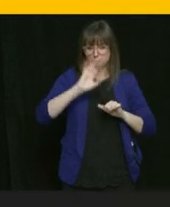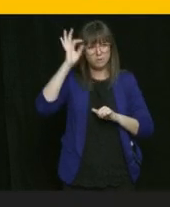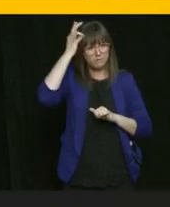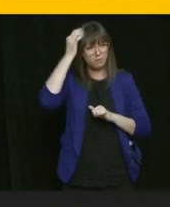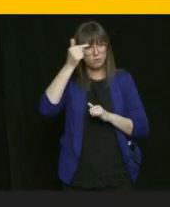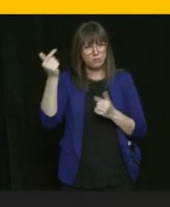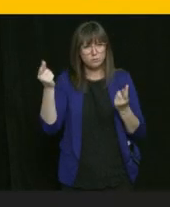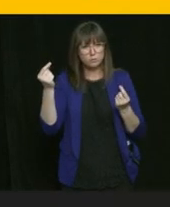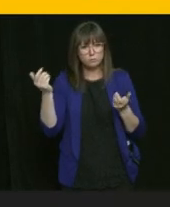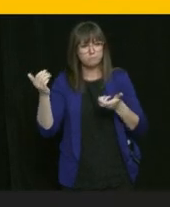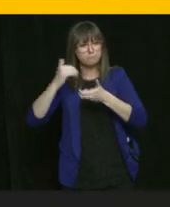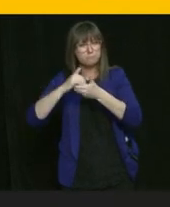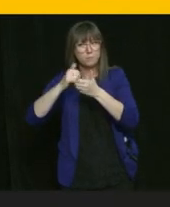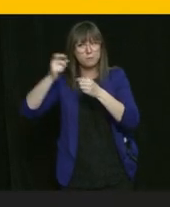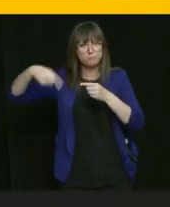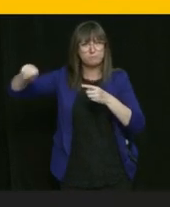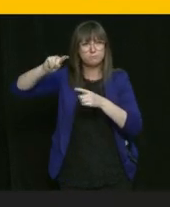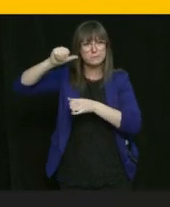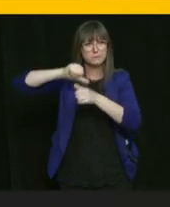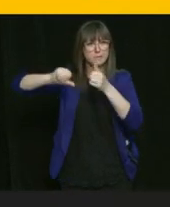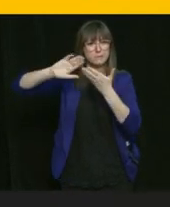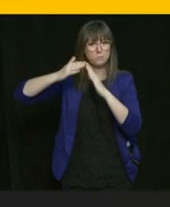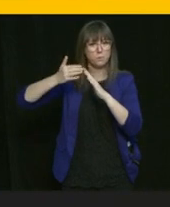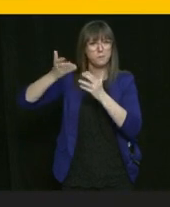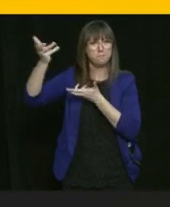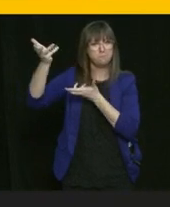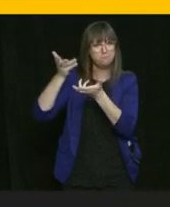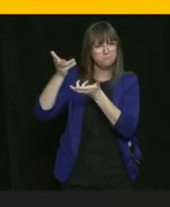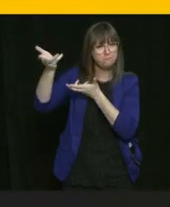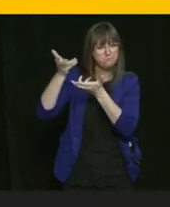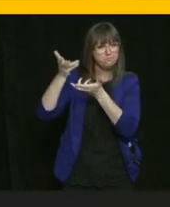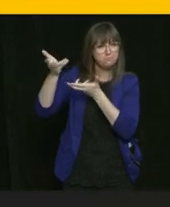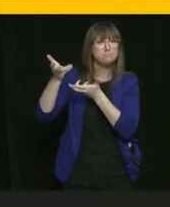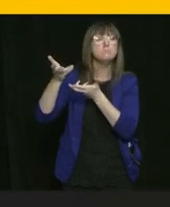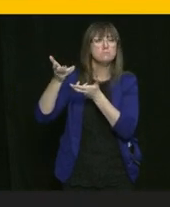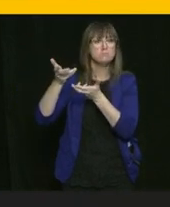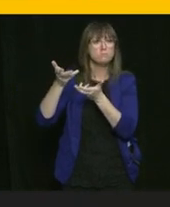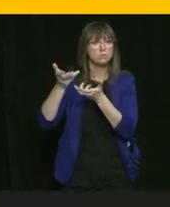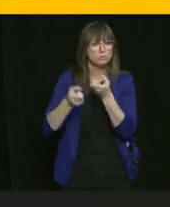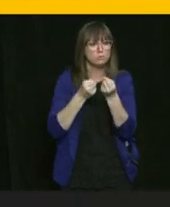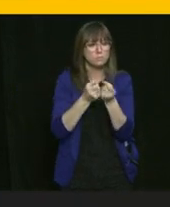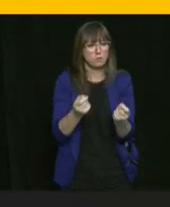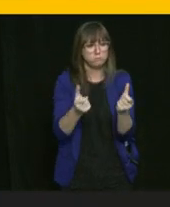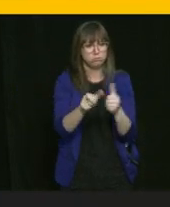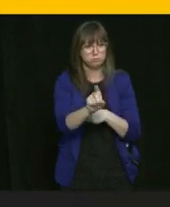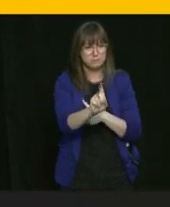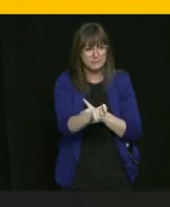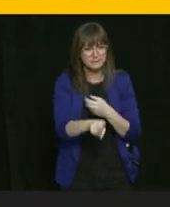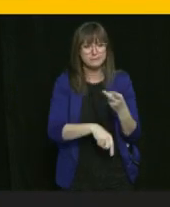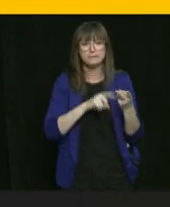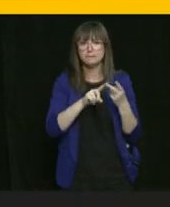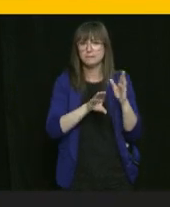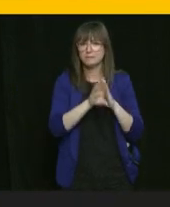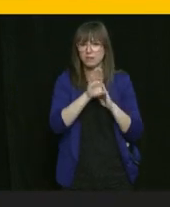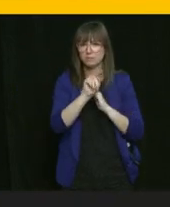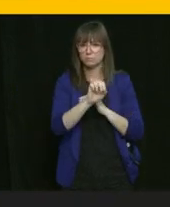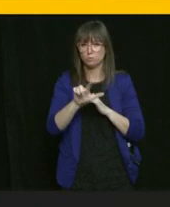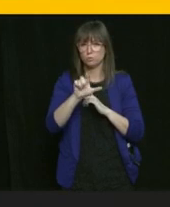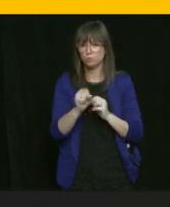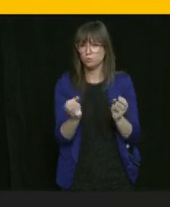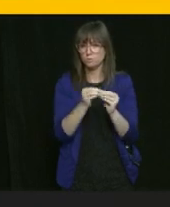with the scientific community in order to meet urgent needs and to develop more tools to